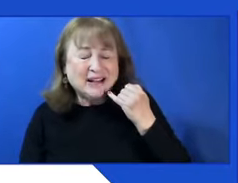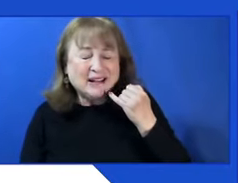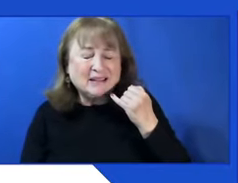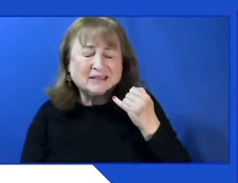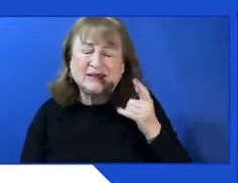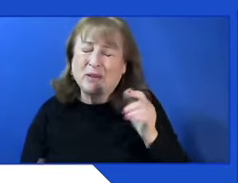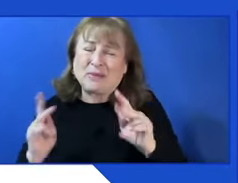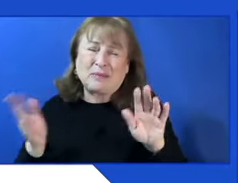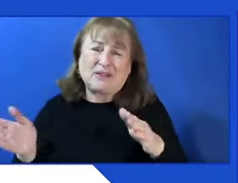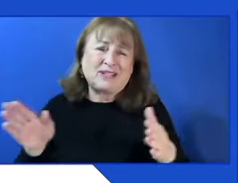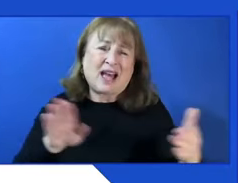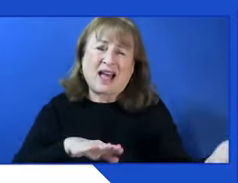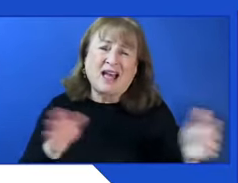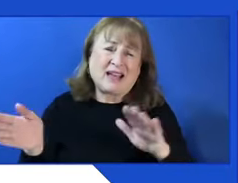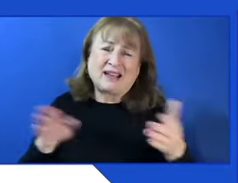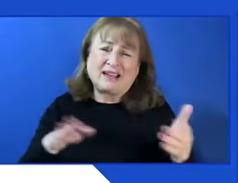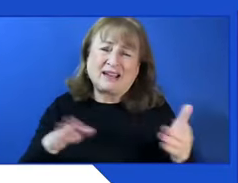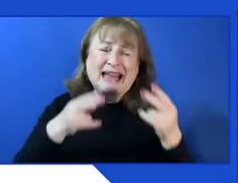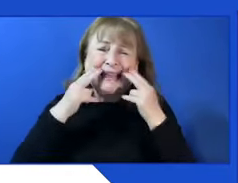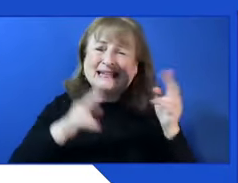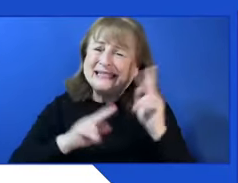died.